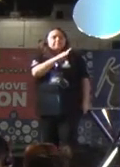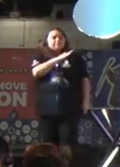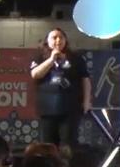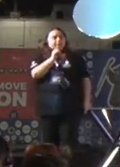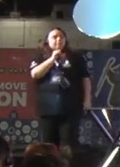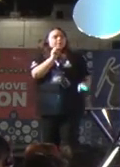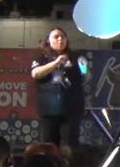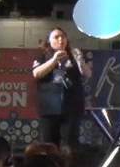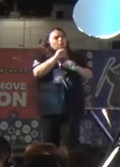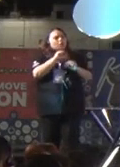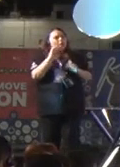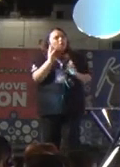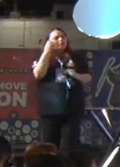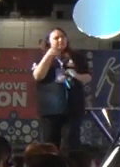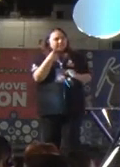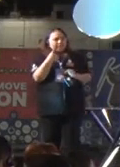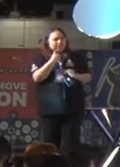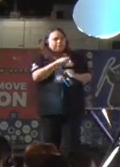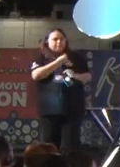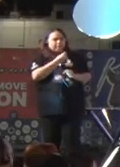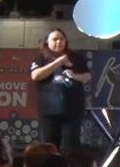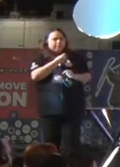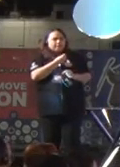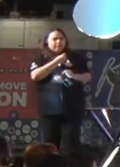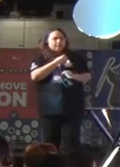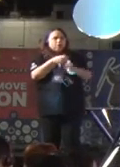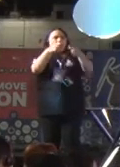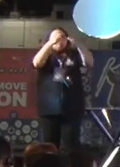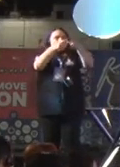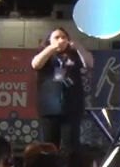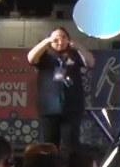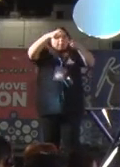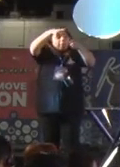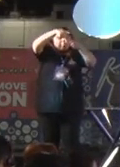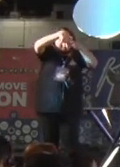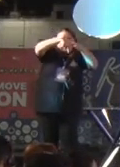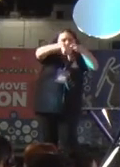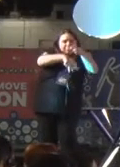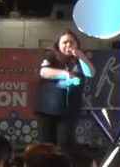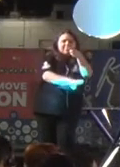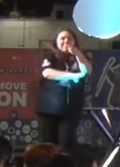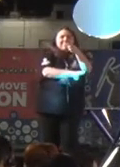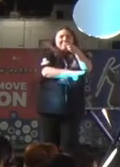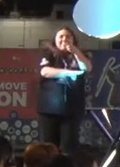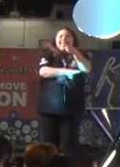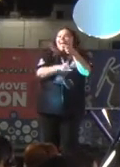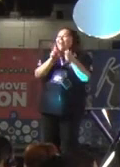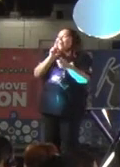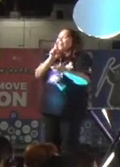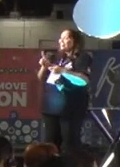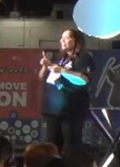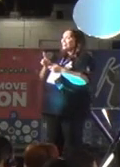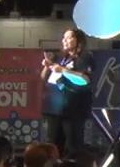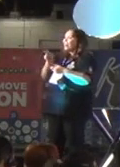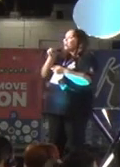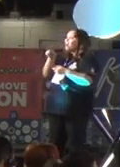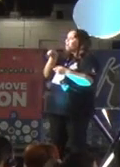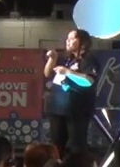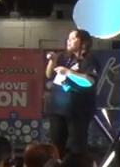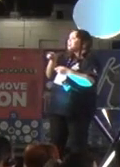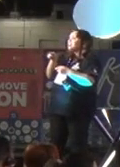me if I fell in a black hole?" And my father said, "You would be turned into